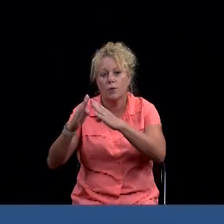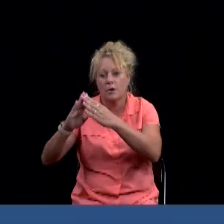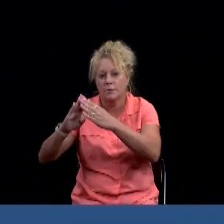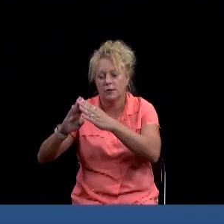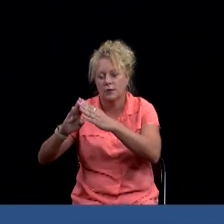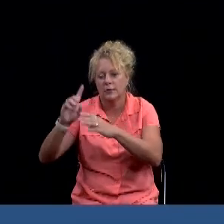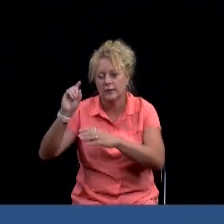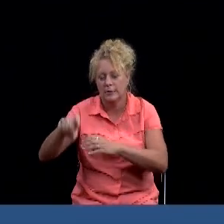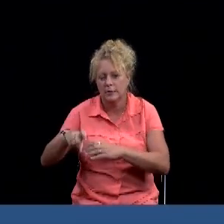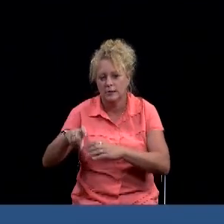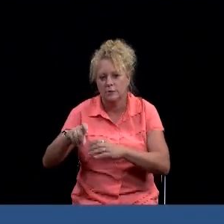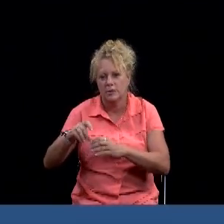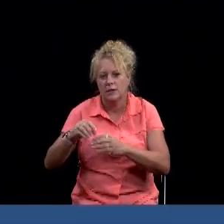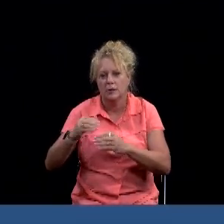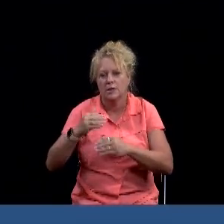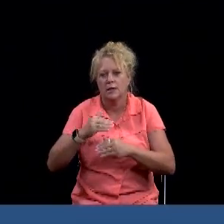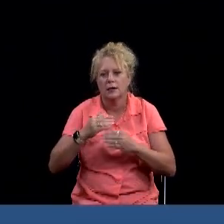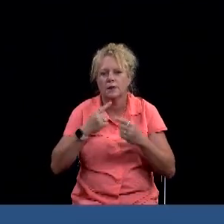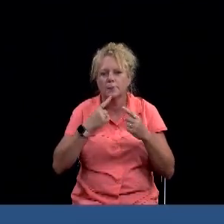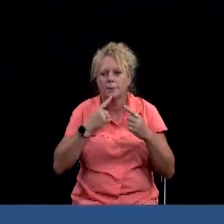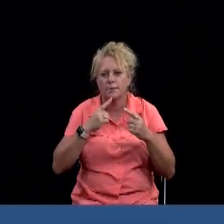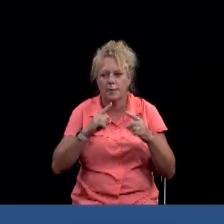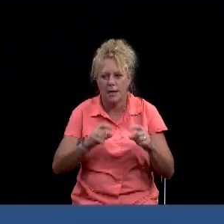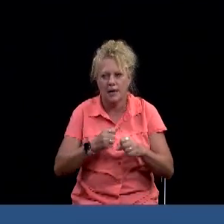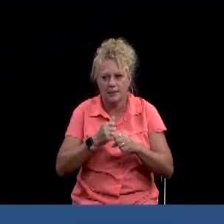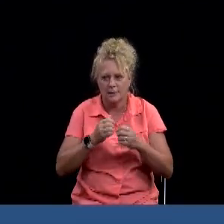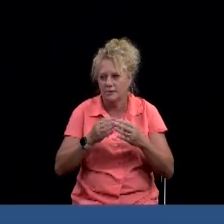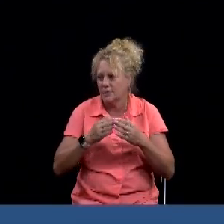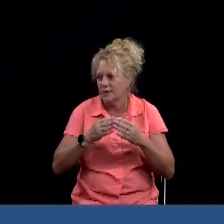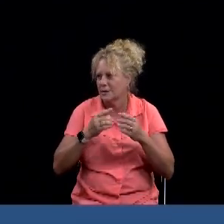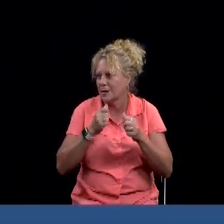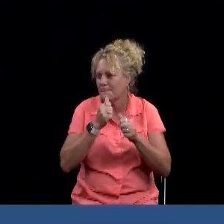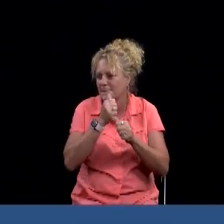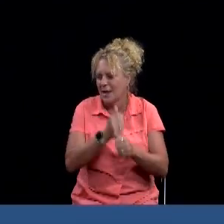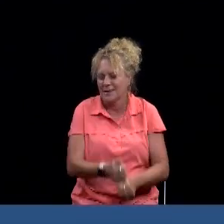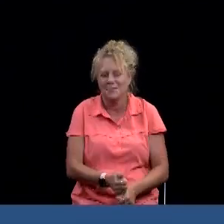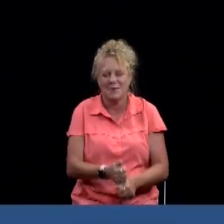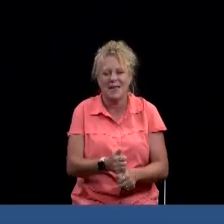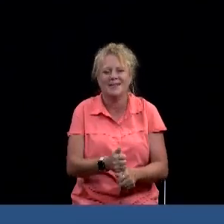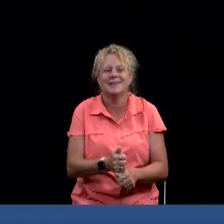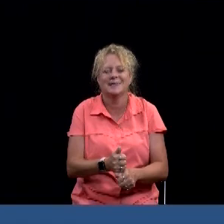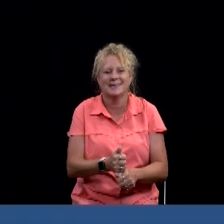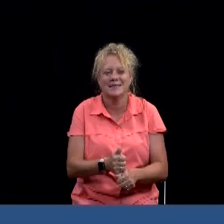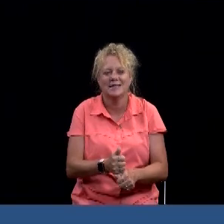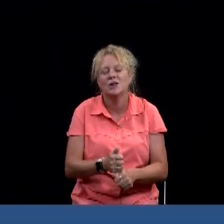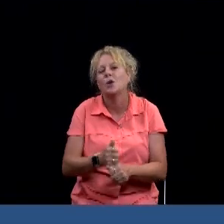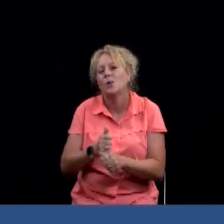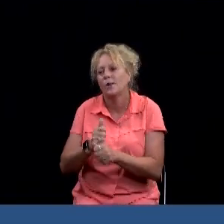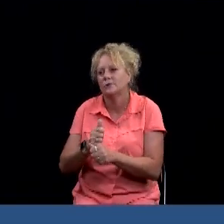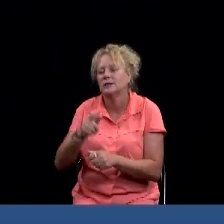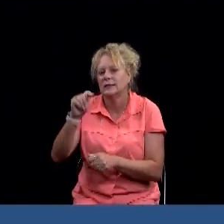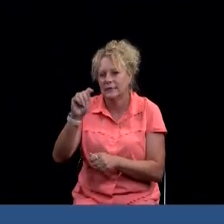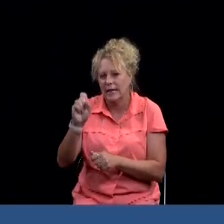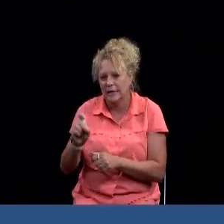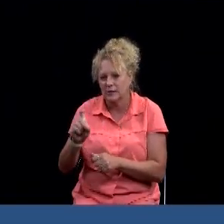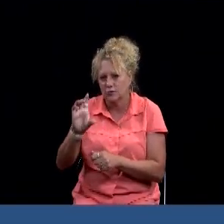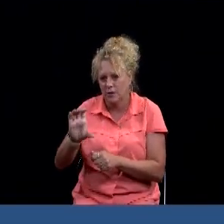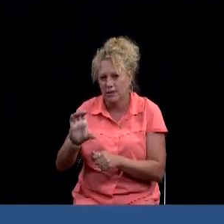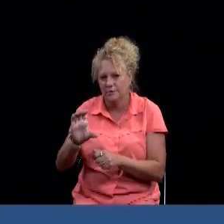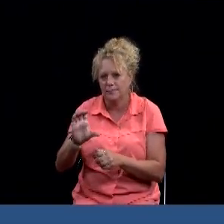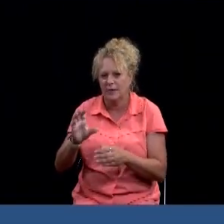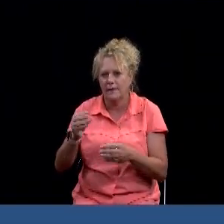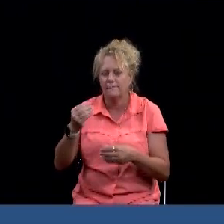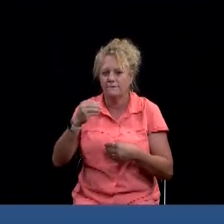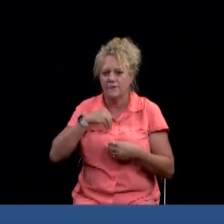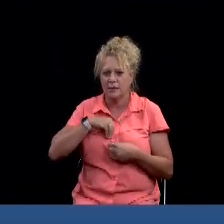15 years. And so any tax credit investor will want to stay in the transaction until that period